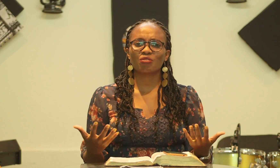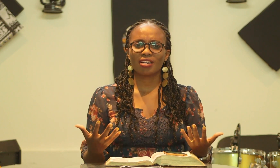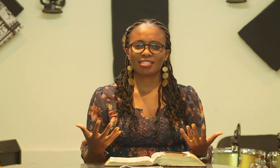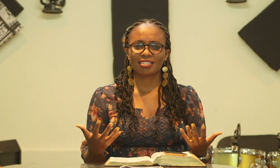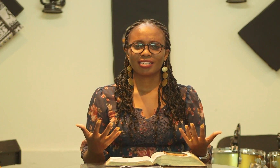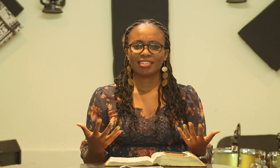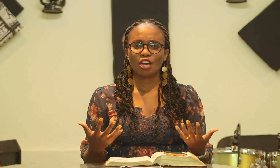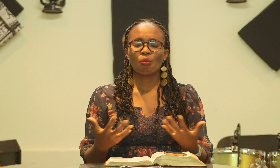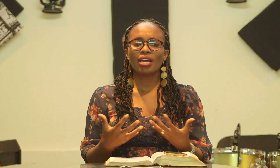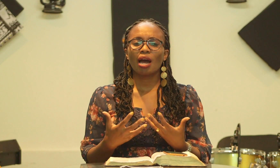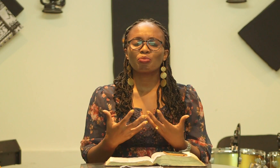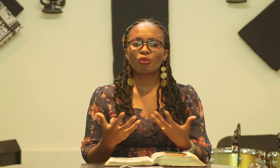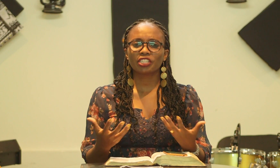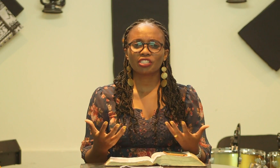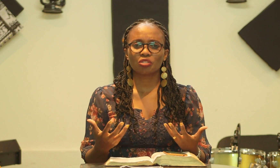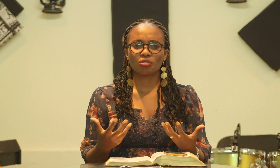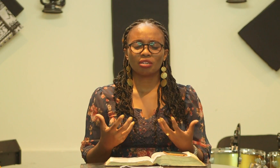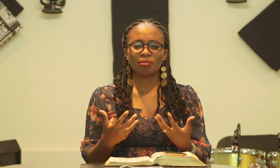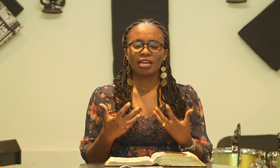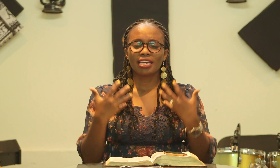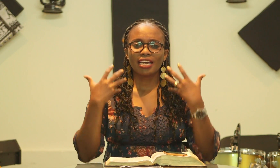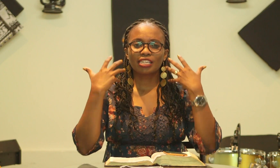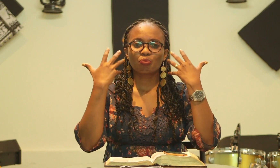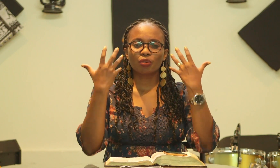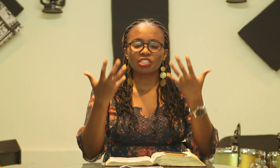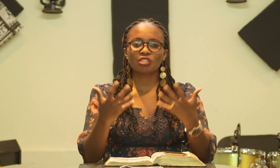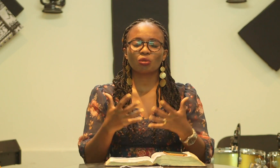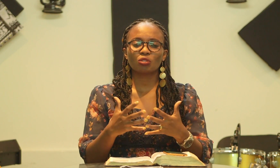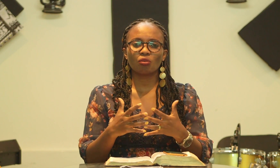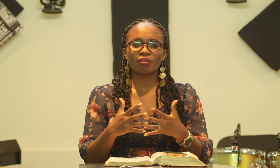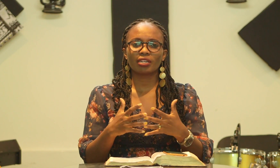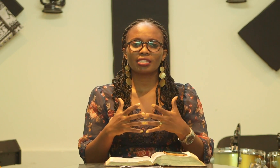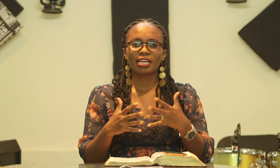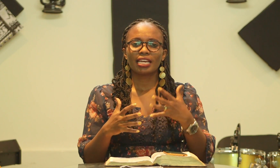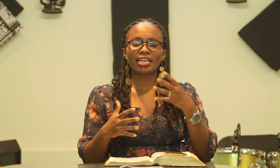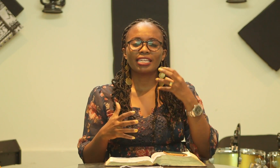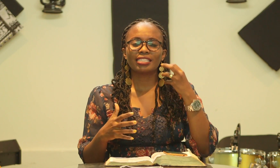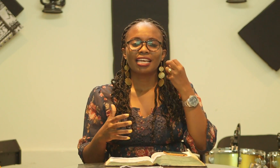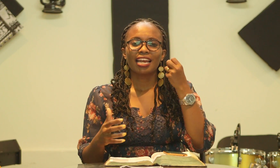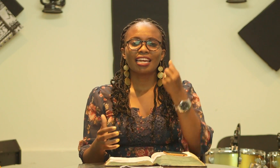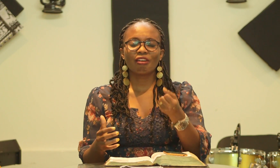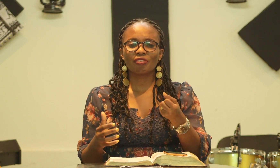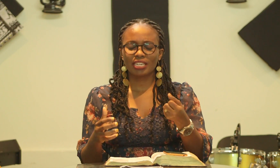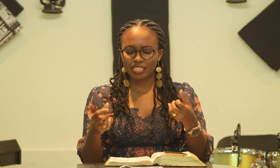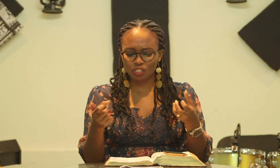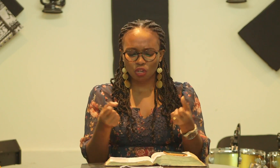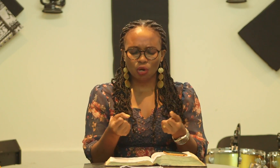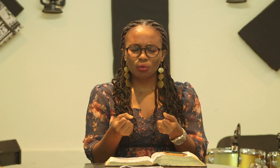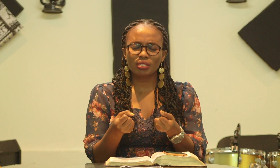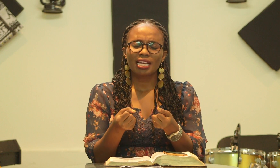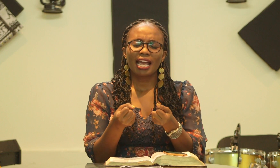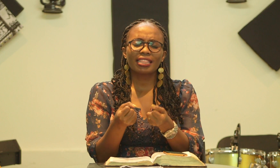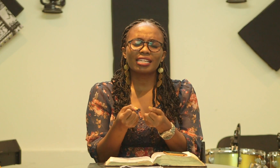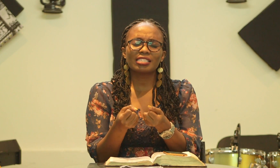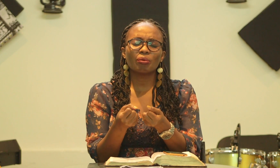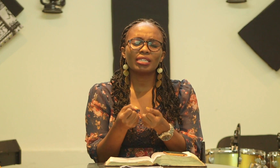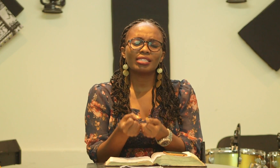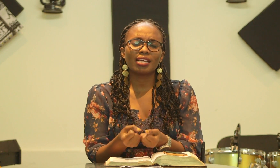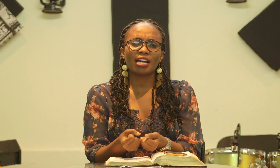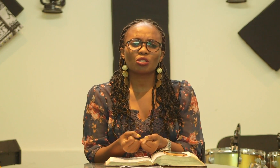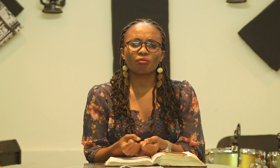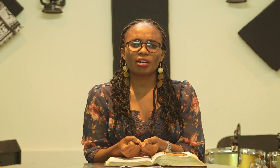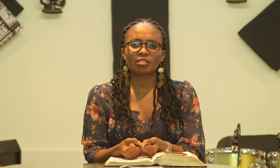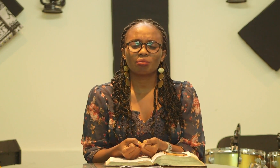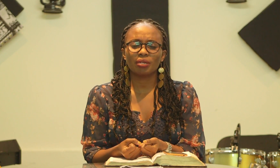loved us first. We are precious to him. He has precious thoughts over us. He is loving, he is close, and that's how